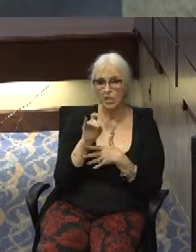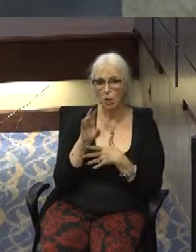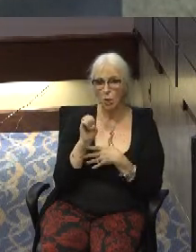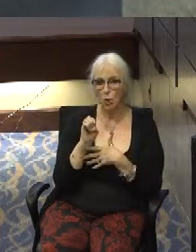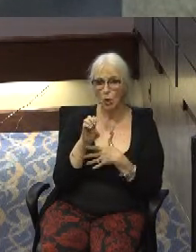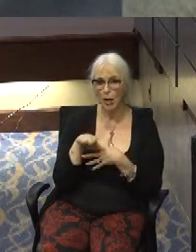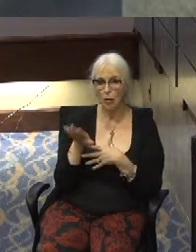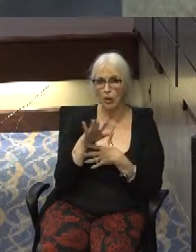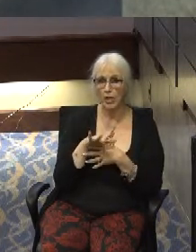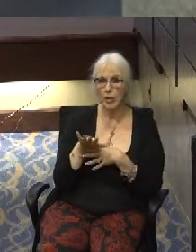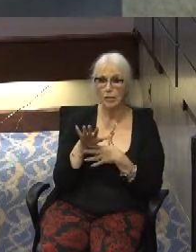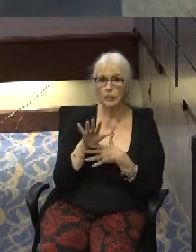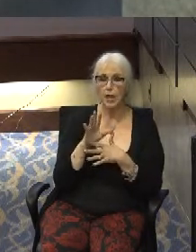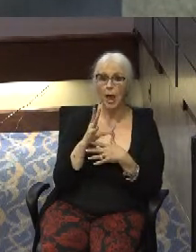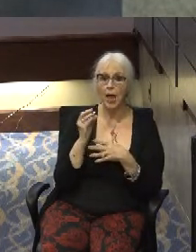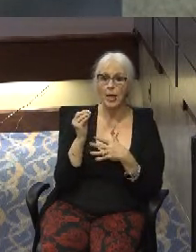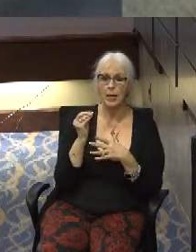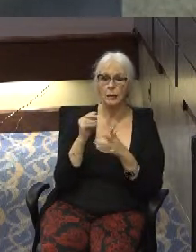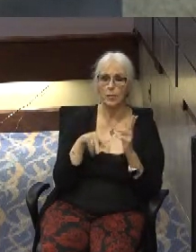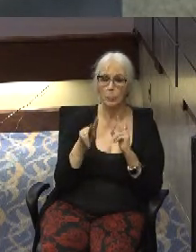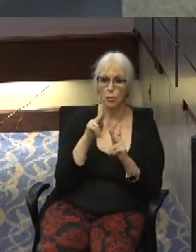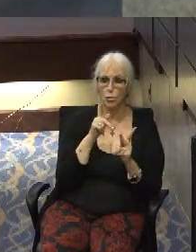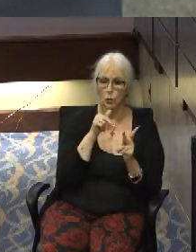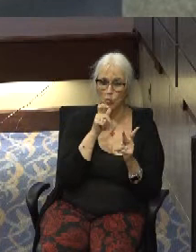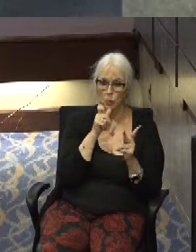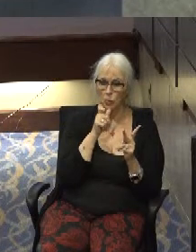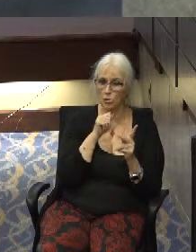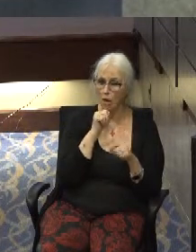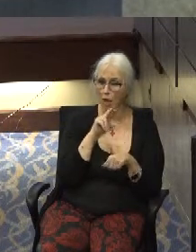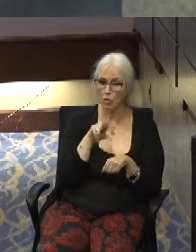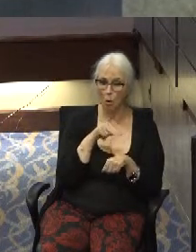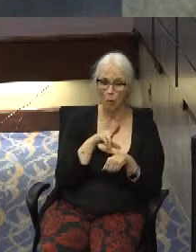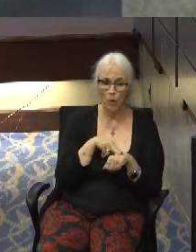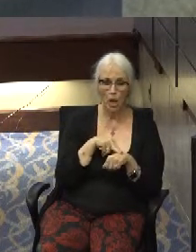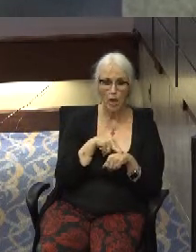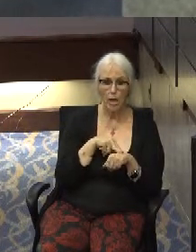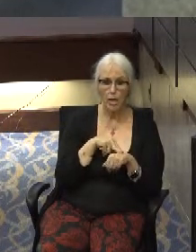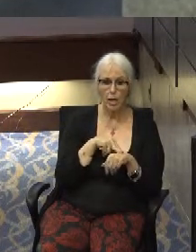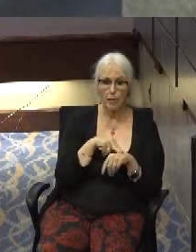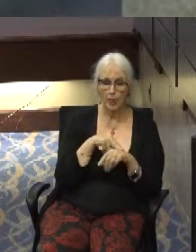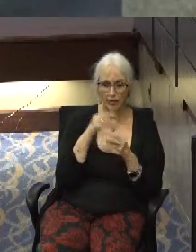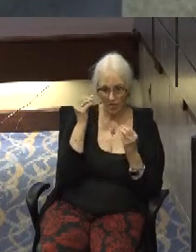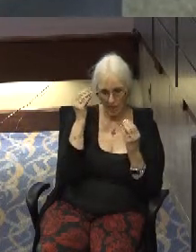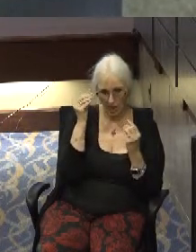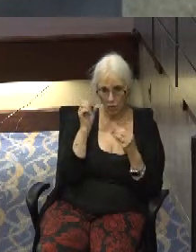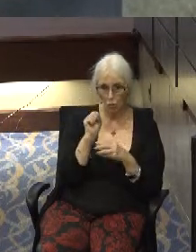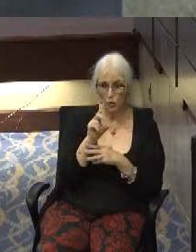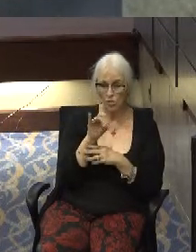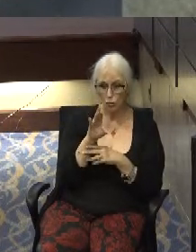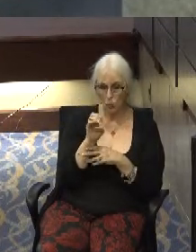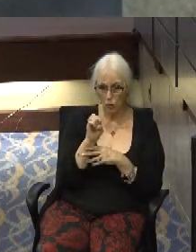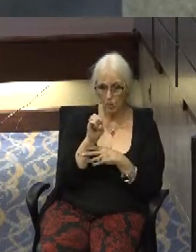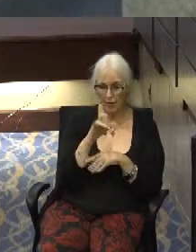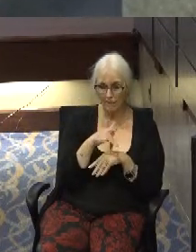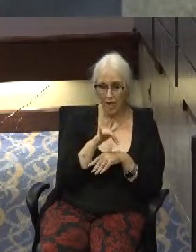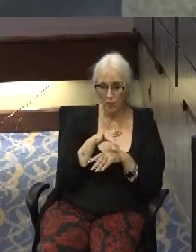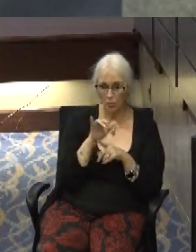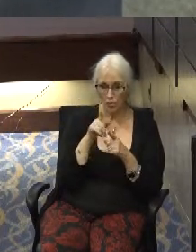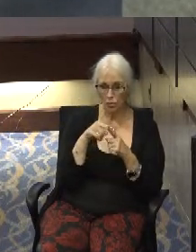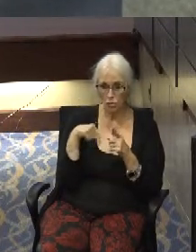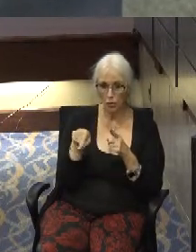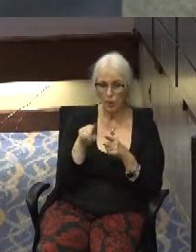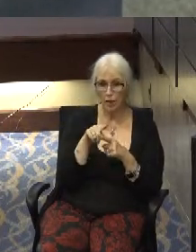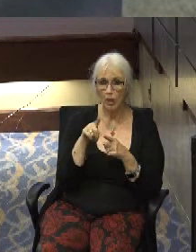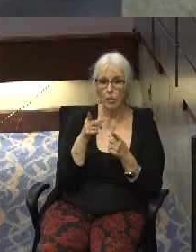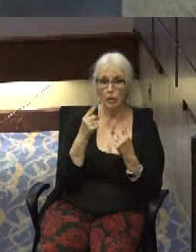and people that wouldn't normally be thinking about resources that might be available to them,